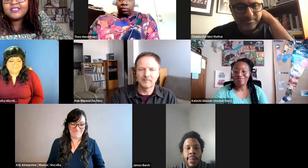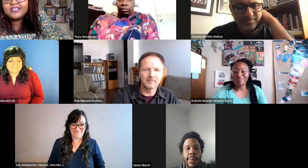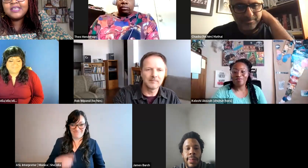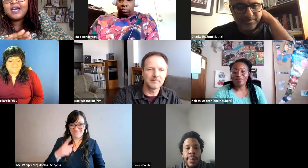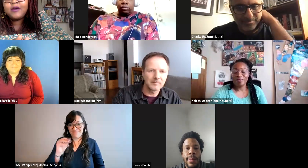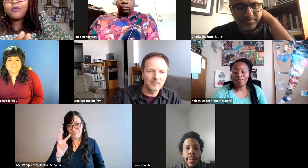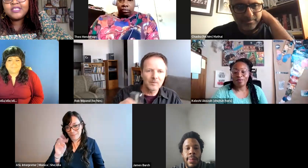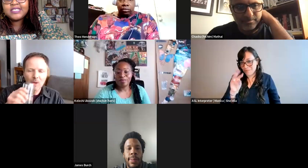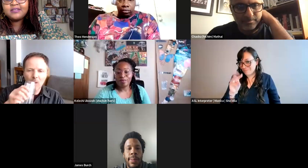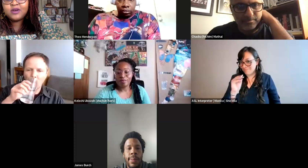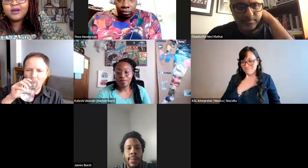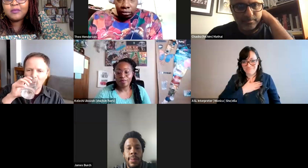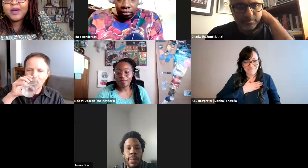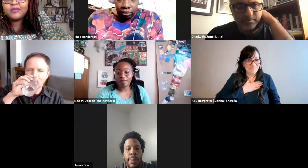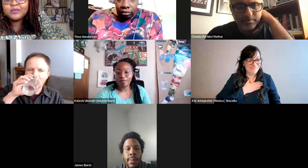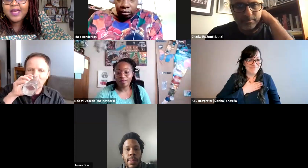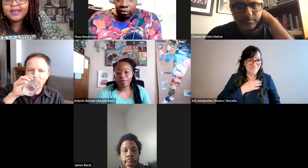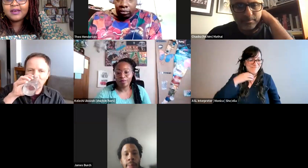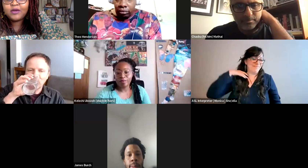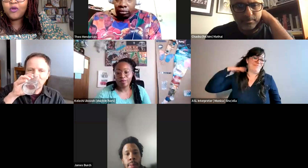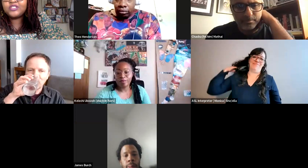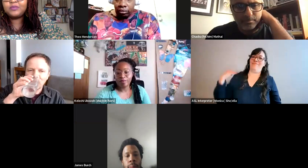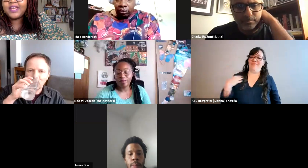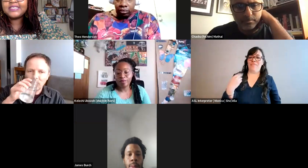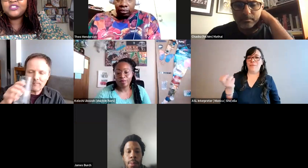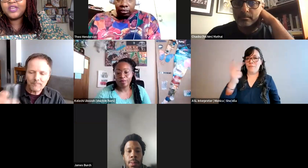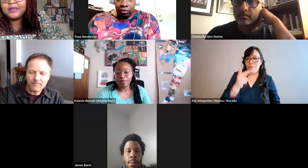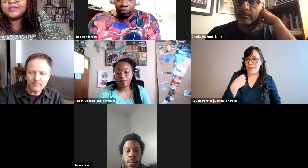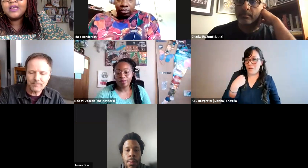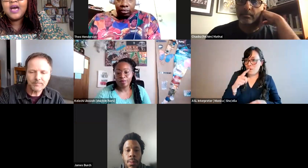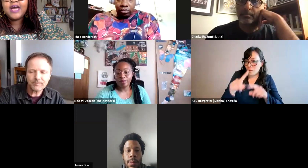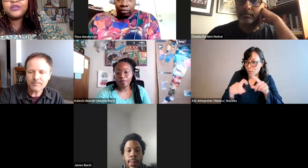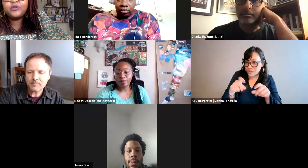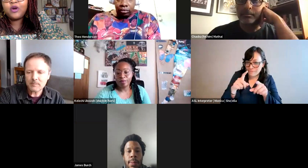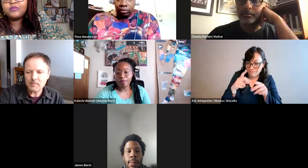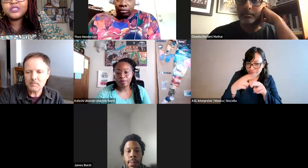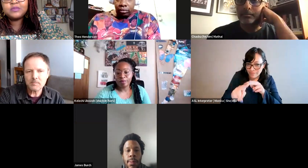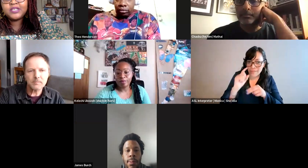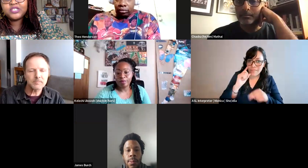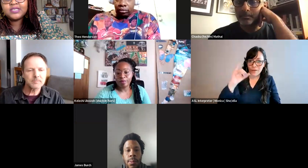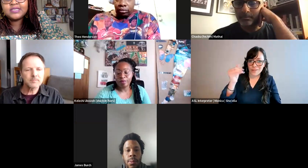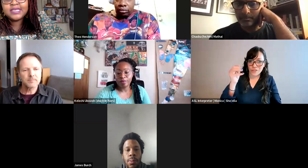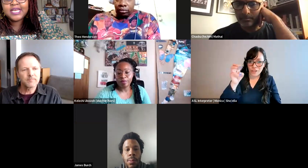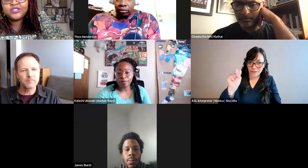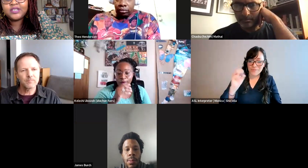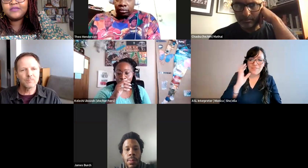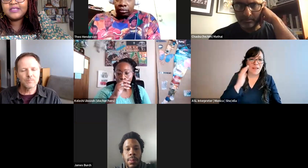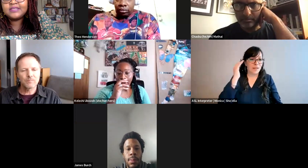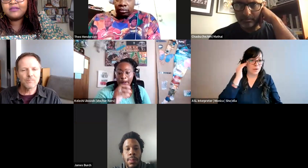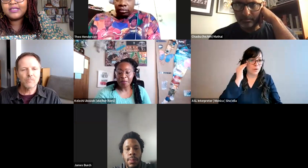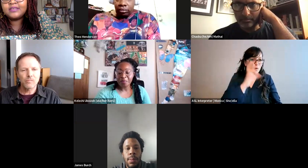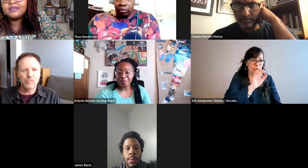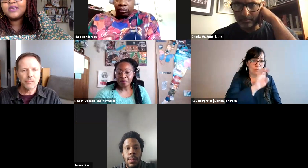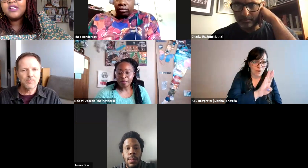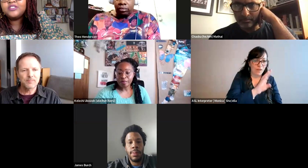Wow. I wanted to bounce back a question back to James. I know Rob just mentioned the Psychiatric